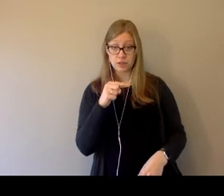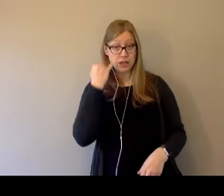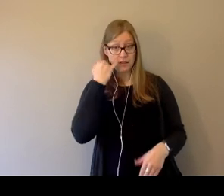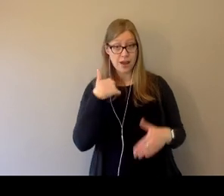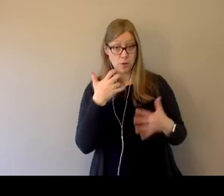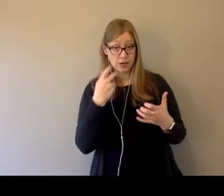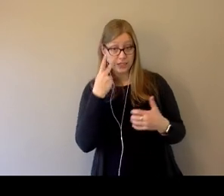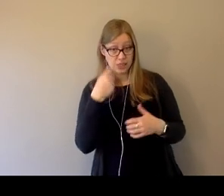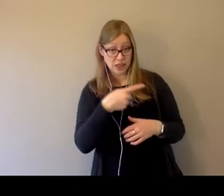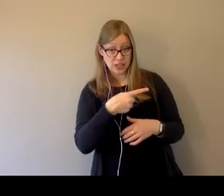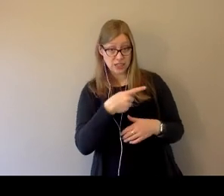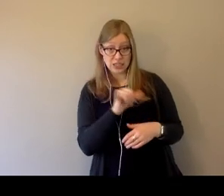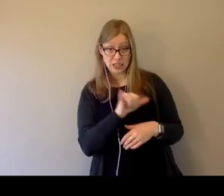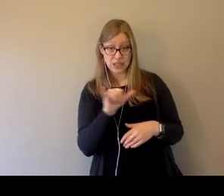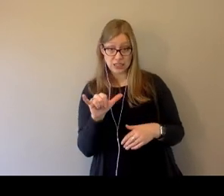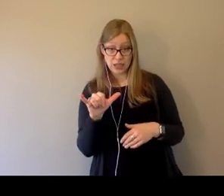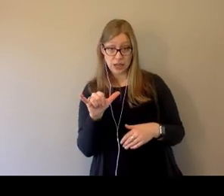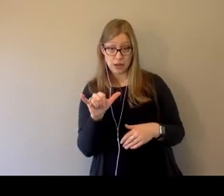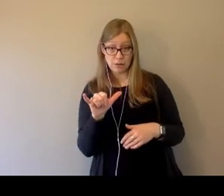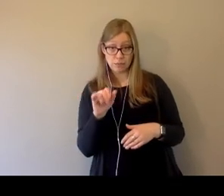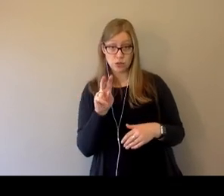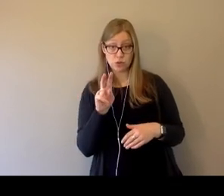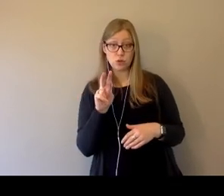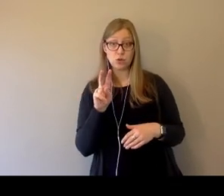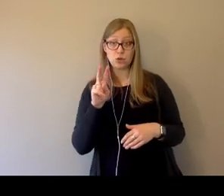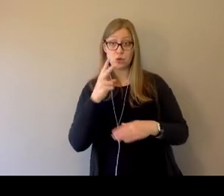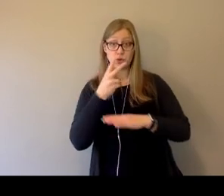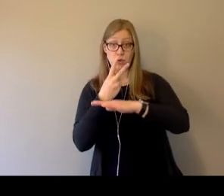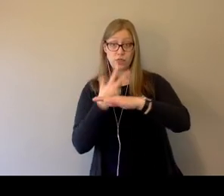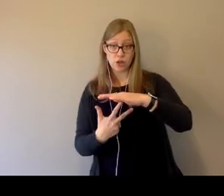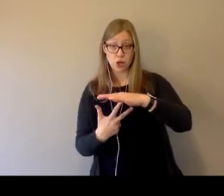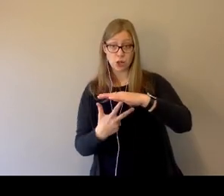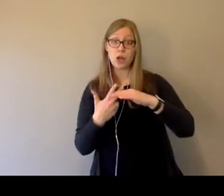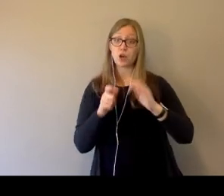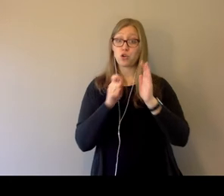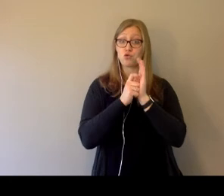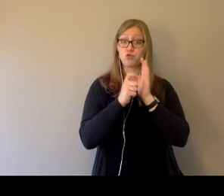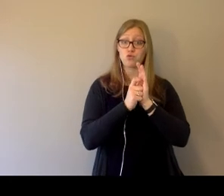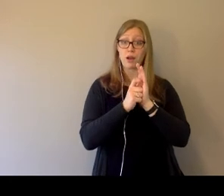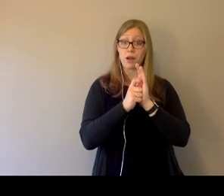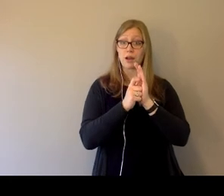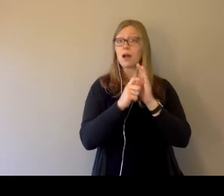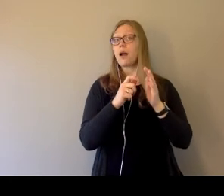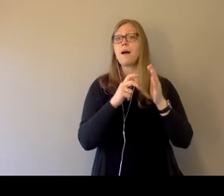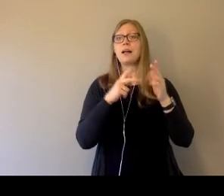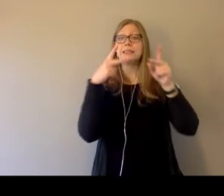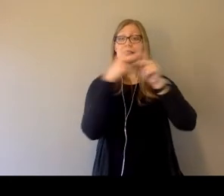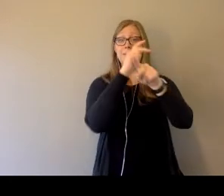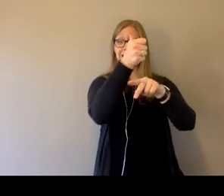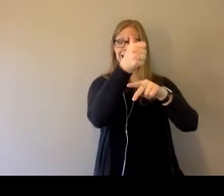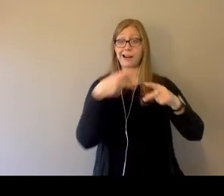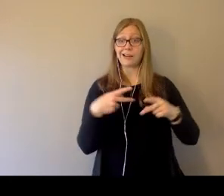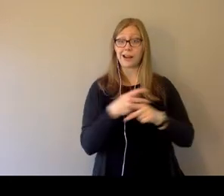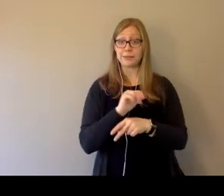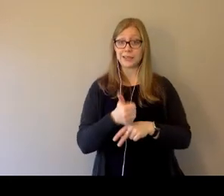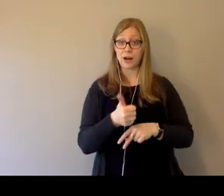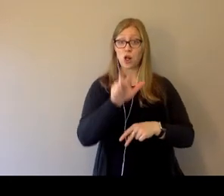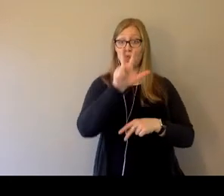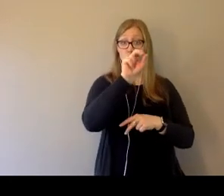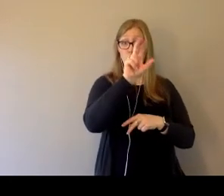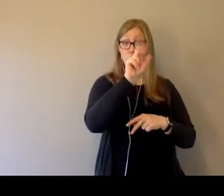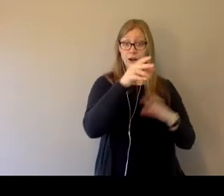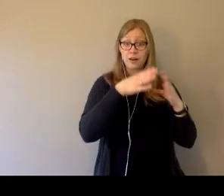I can rewrite this as 30 over 45. So multiplying the top and bottom by 10. And then dividing this